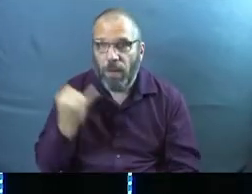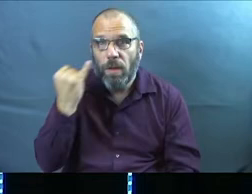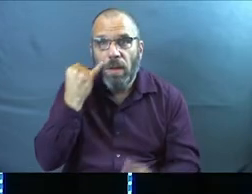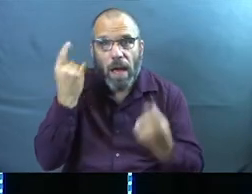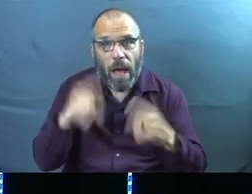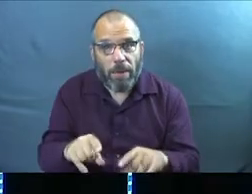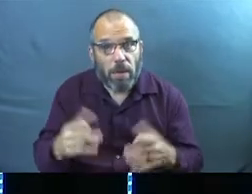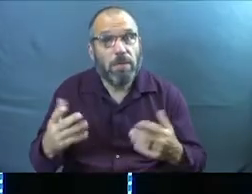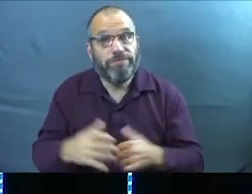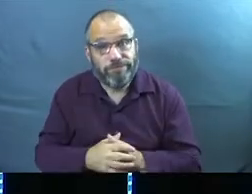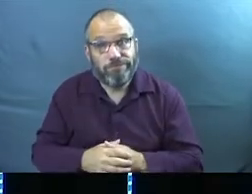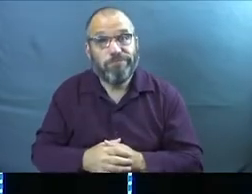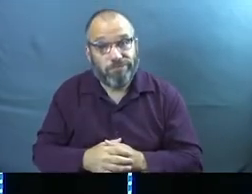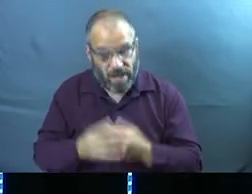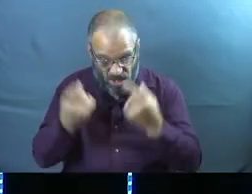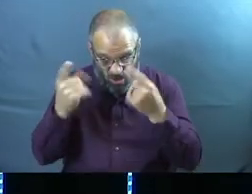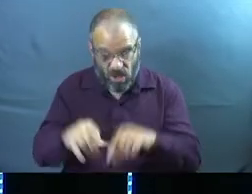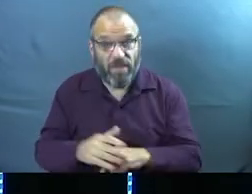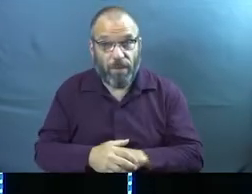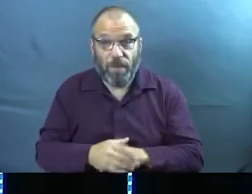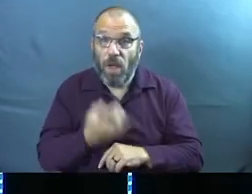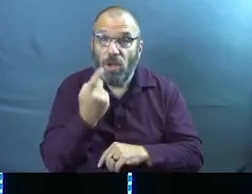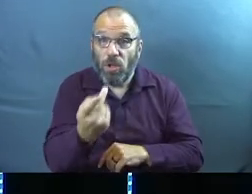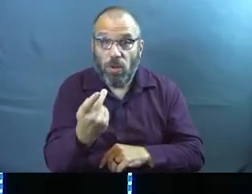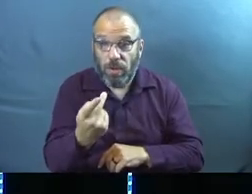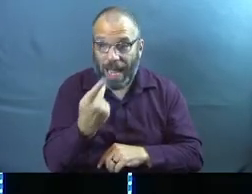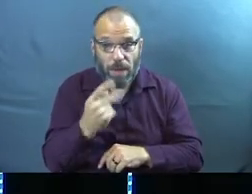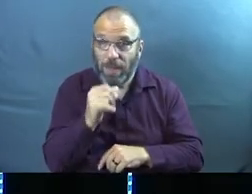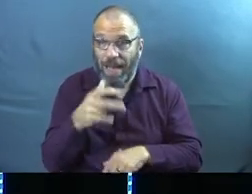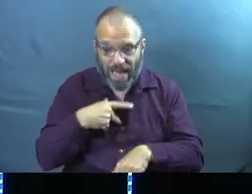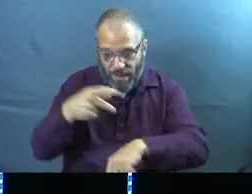Because if that happened, we wouldn't have Peter.